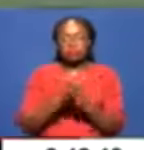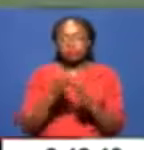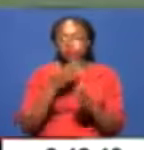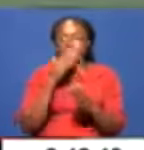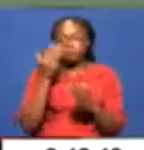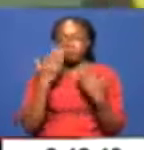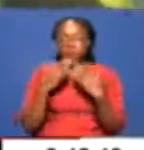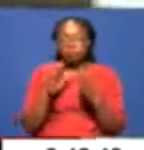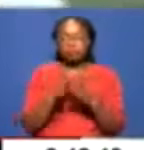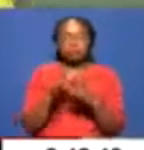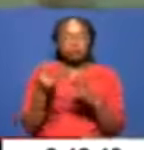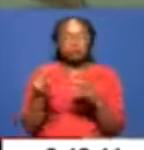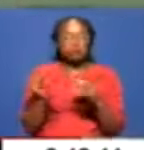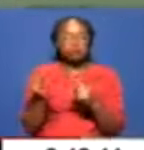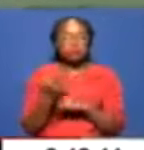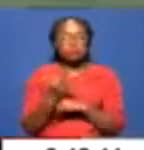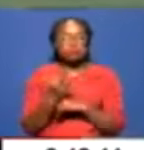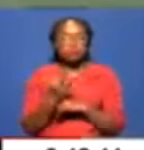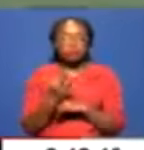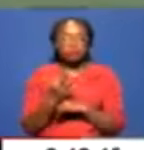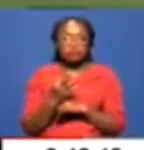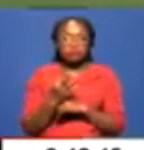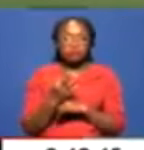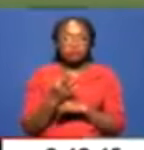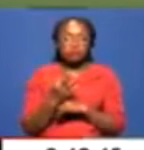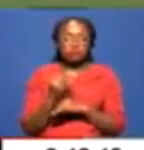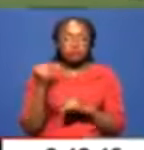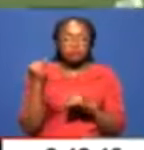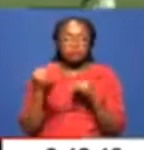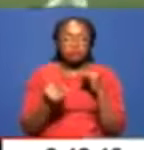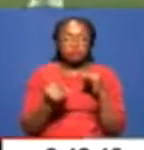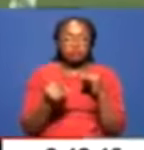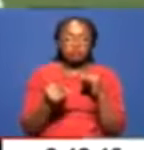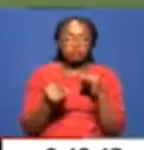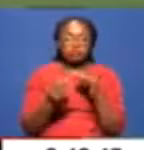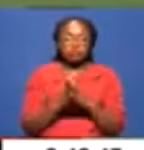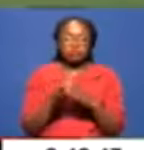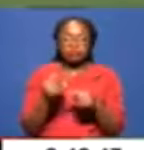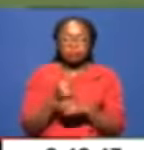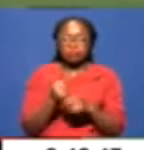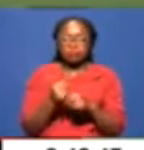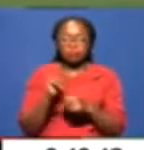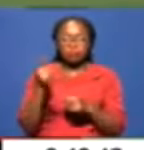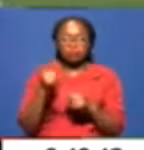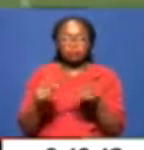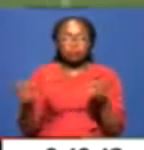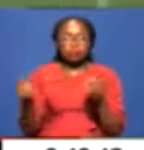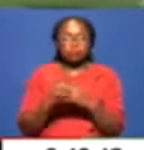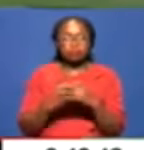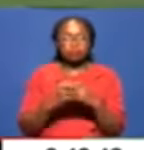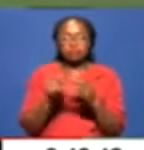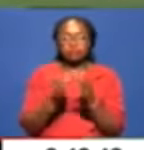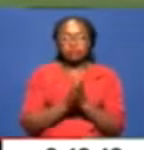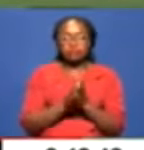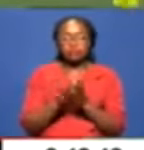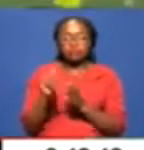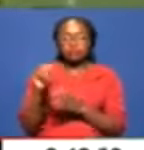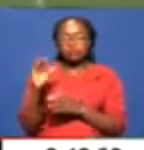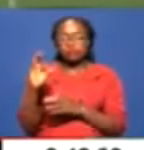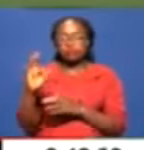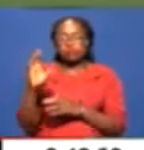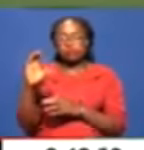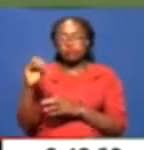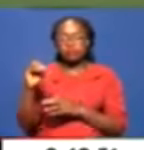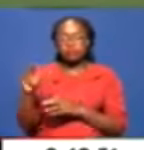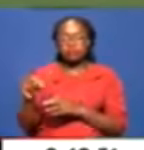was in 2013 when they reached the final. They made their first appearance in the Africa Cup of Nations in